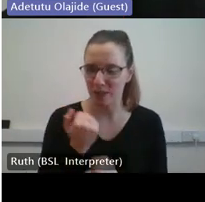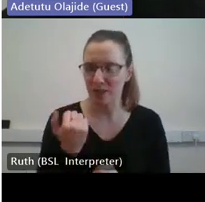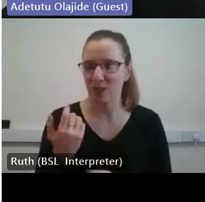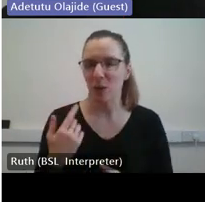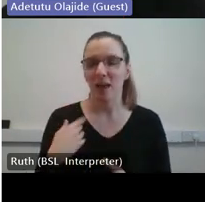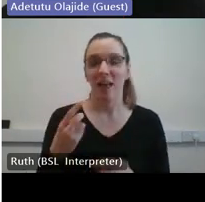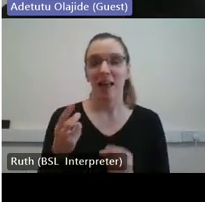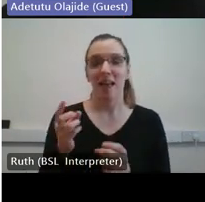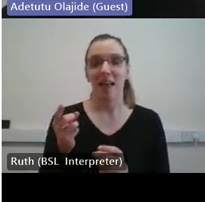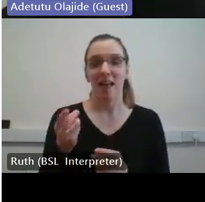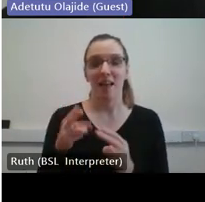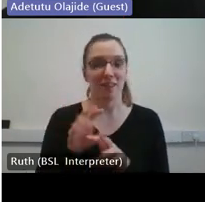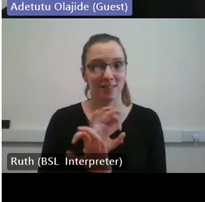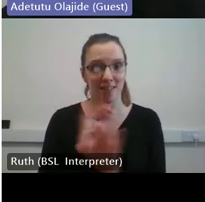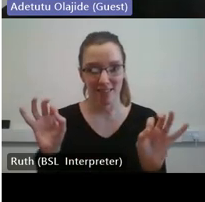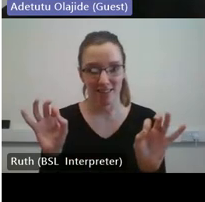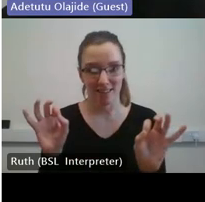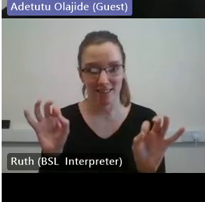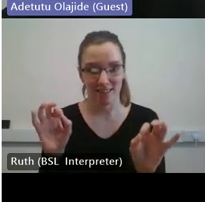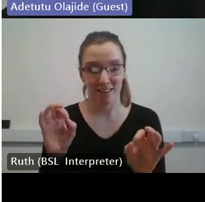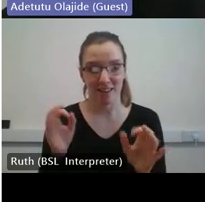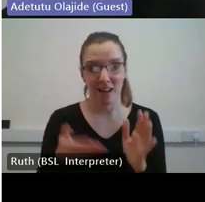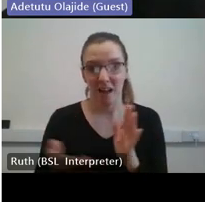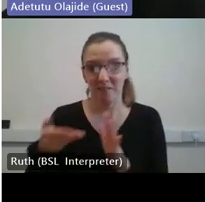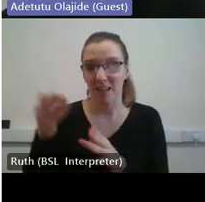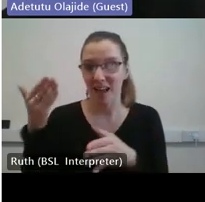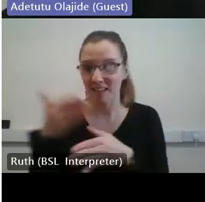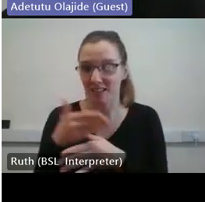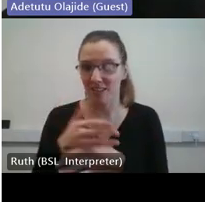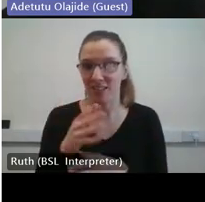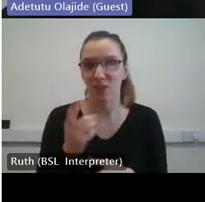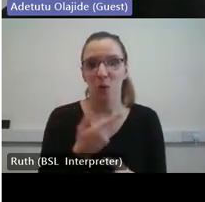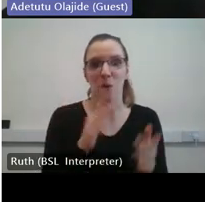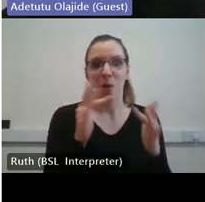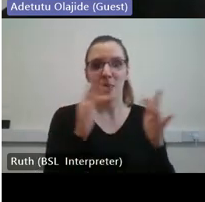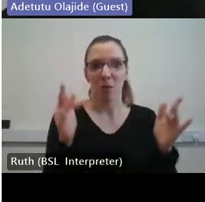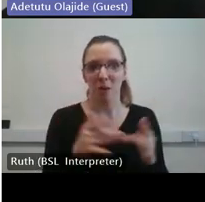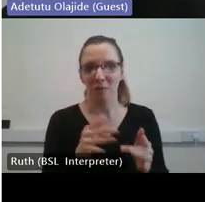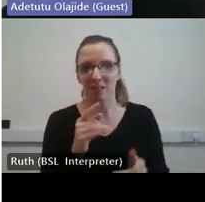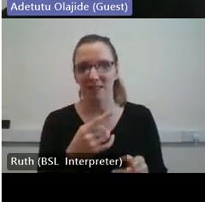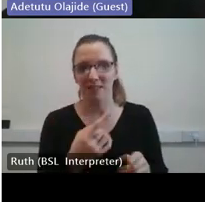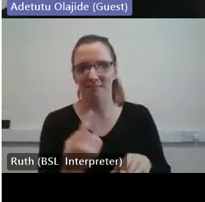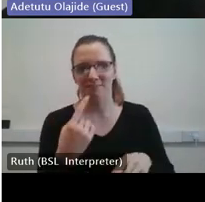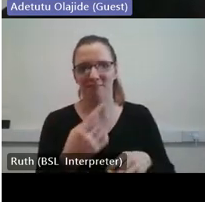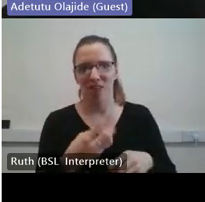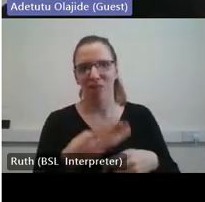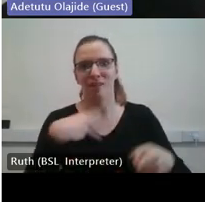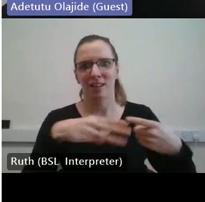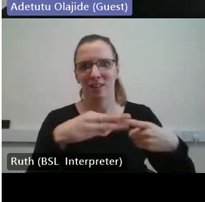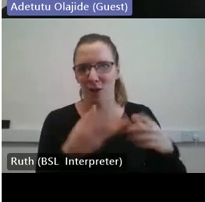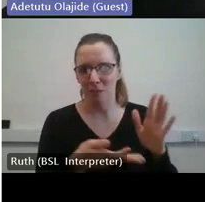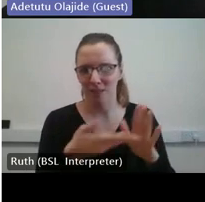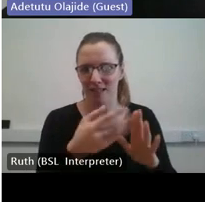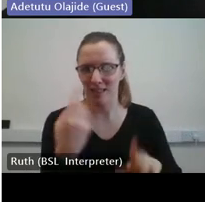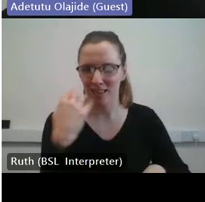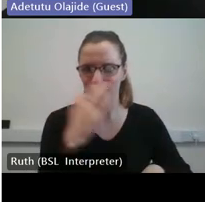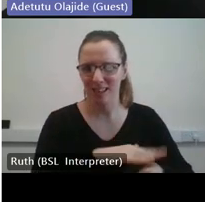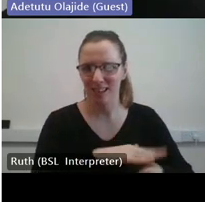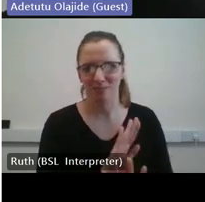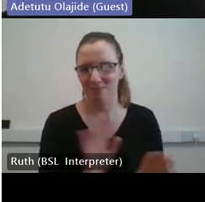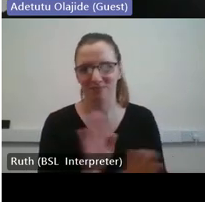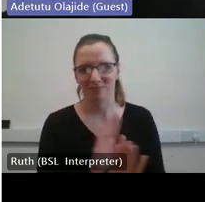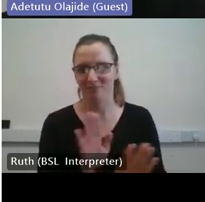no updated activity, or if their website was last updated like 3 years ago or something like that, then